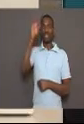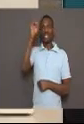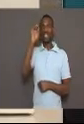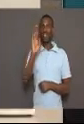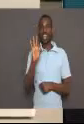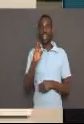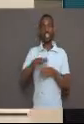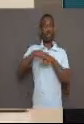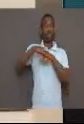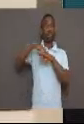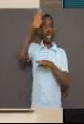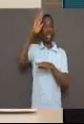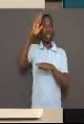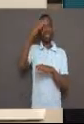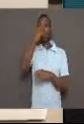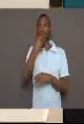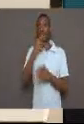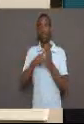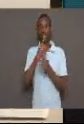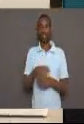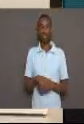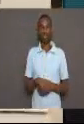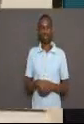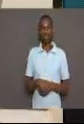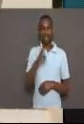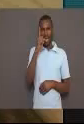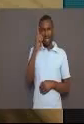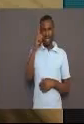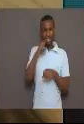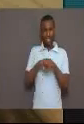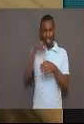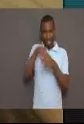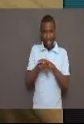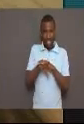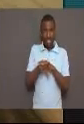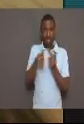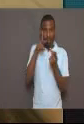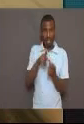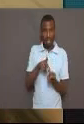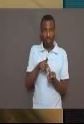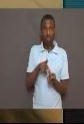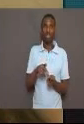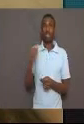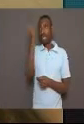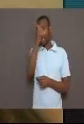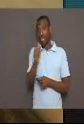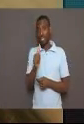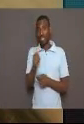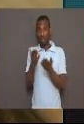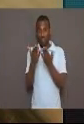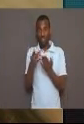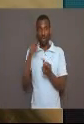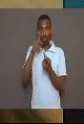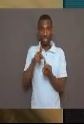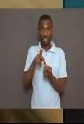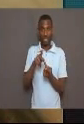Once the internal pressure reaches the desired level above air pressure, a